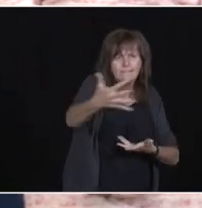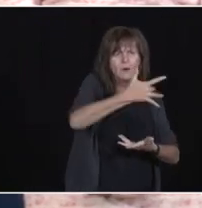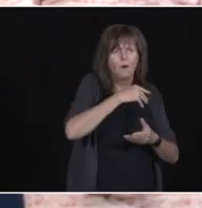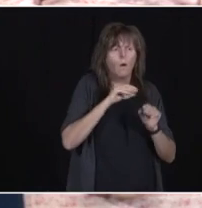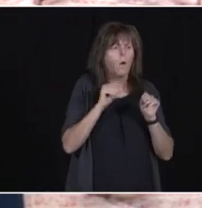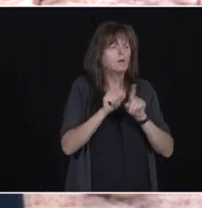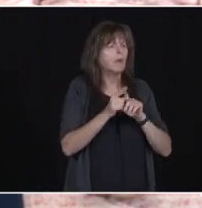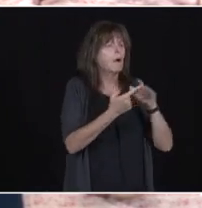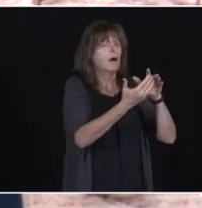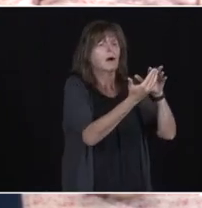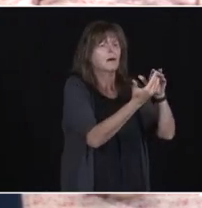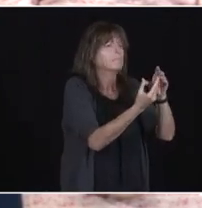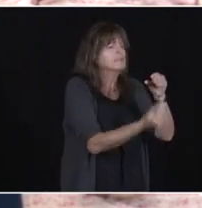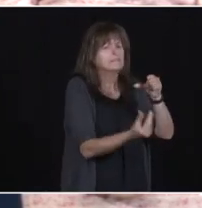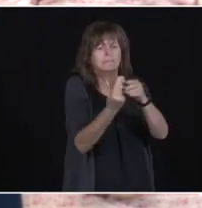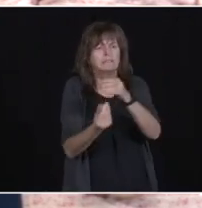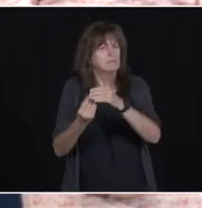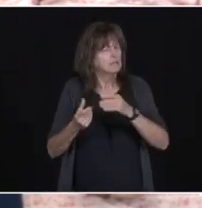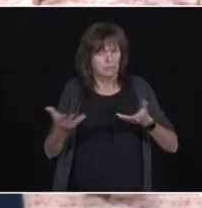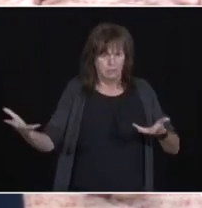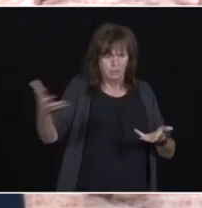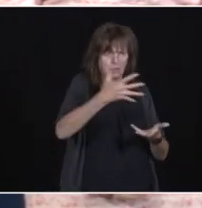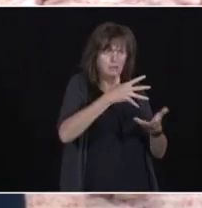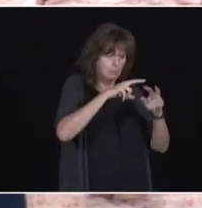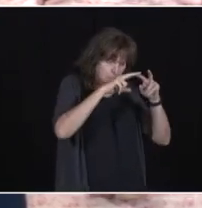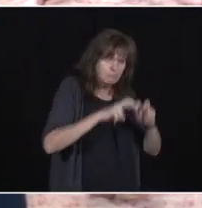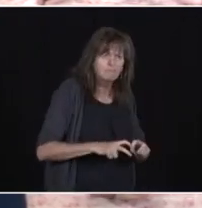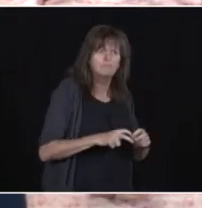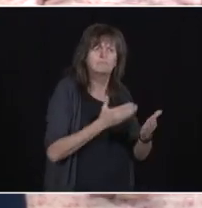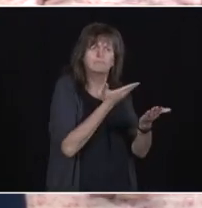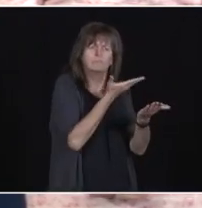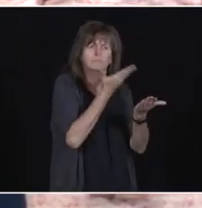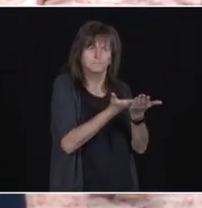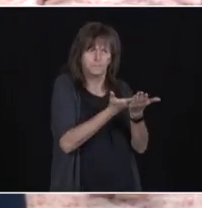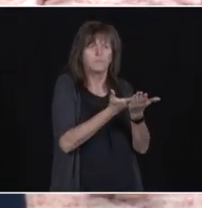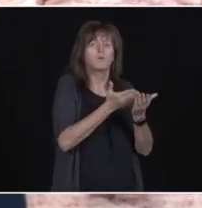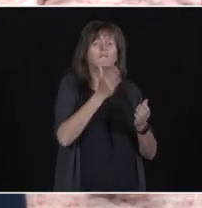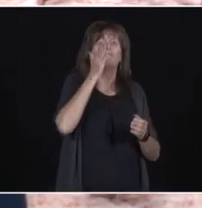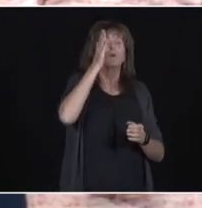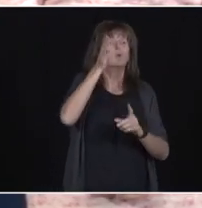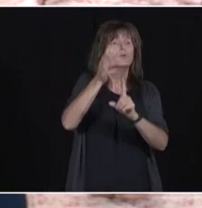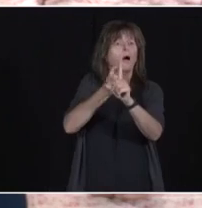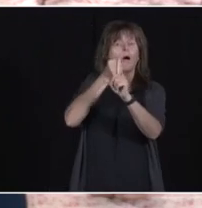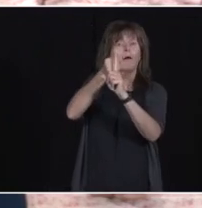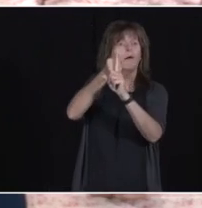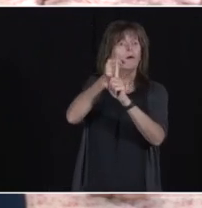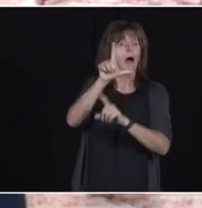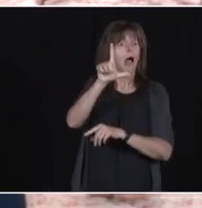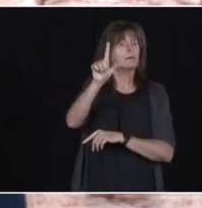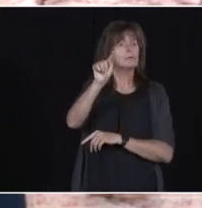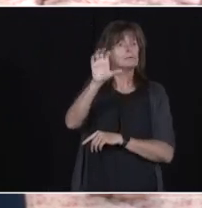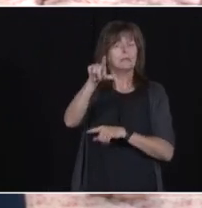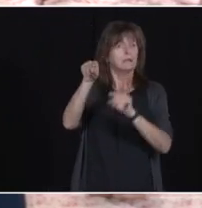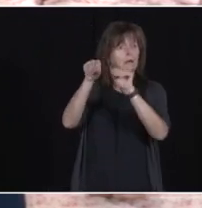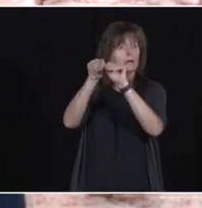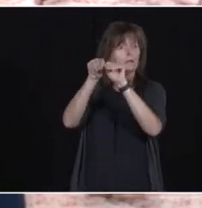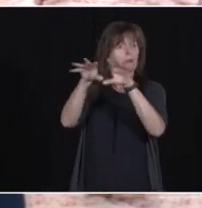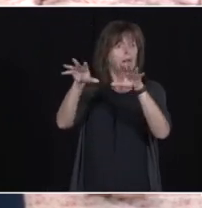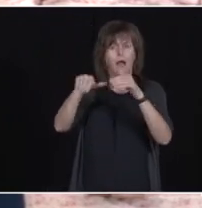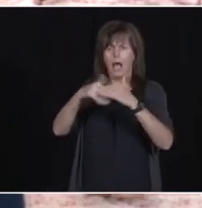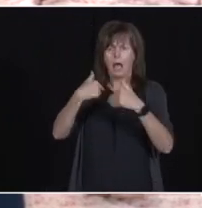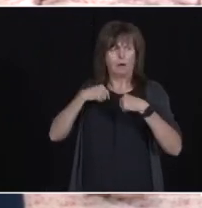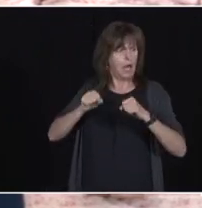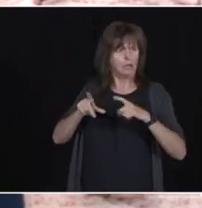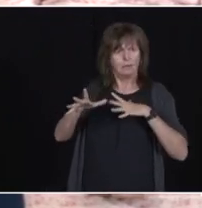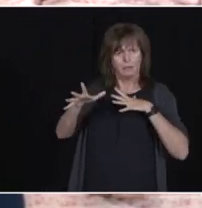prepared for any future outbreaks in Ontario's long-term care homes. The people of Ontario deserve